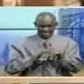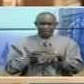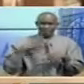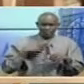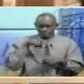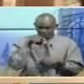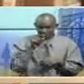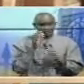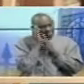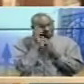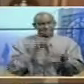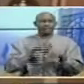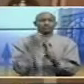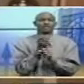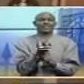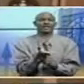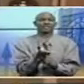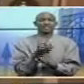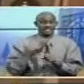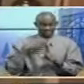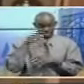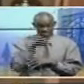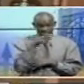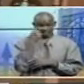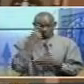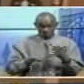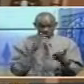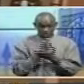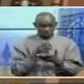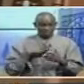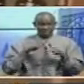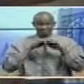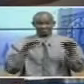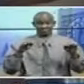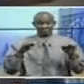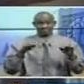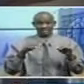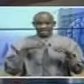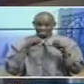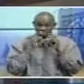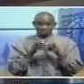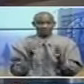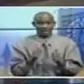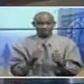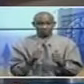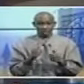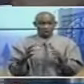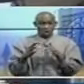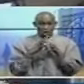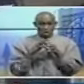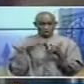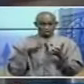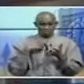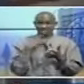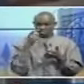those who could have slept on the job. The National Assembly probed the attack but has not tabled its findings. COD demands